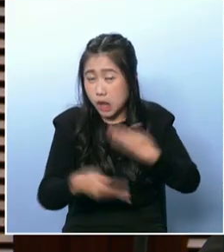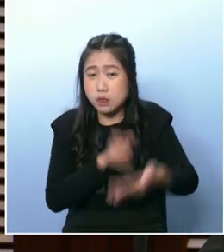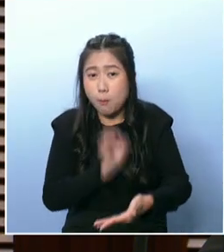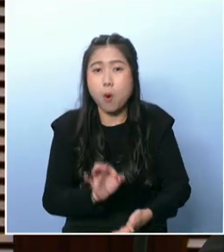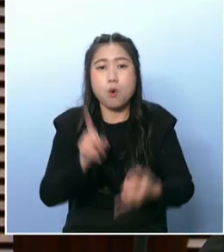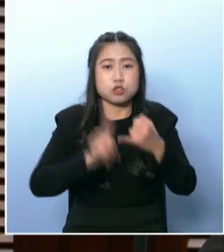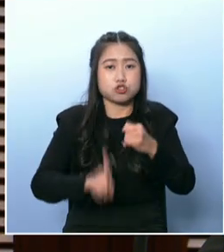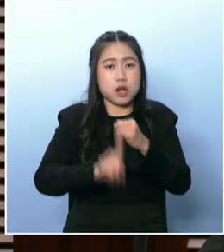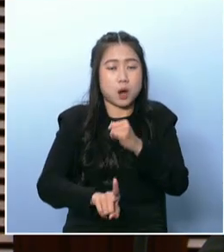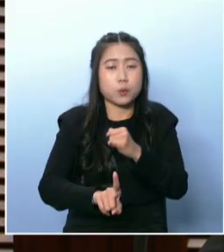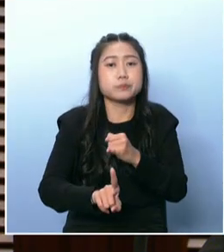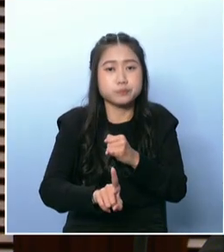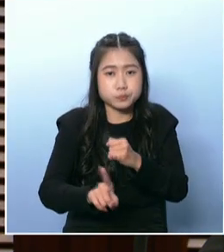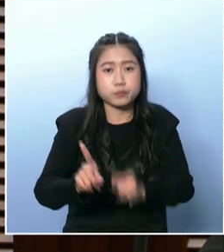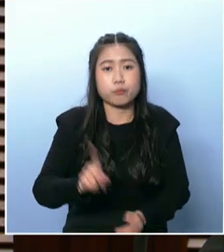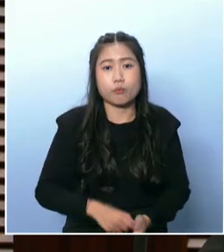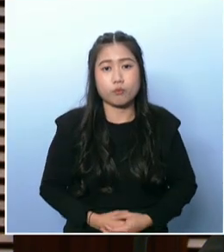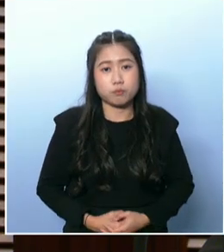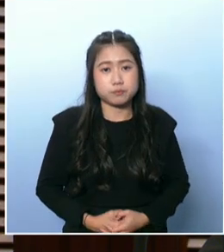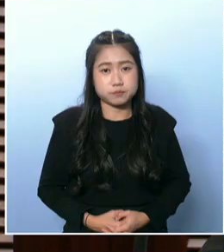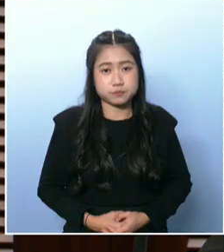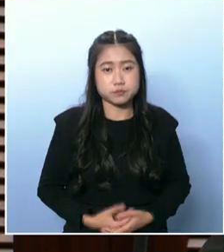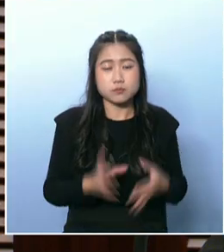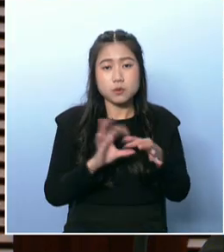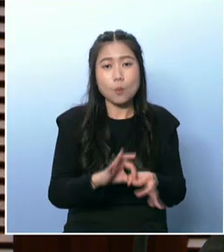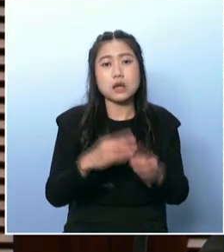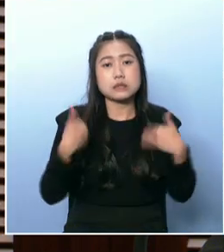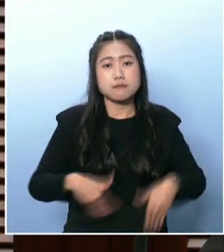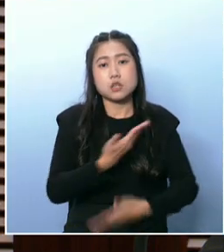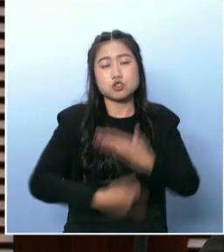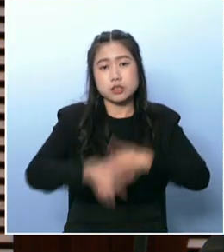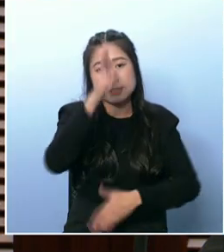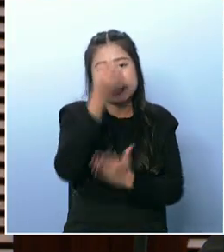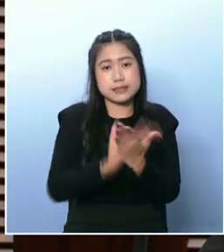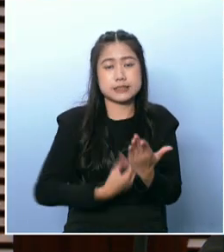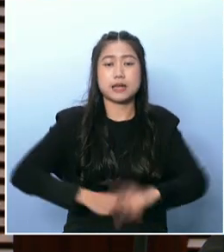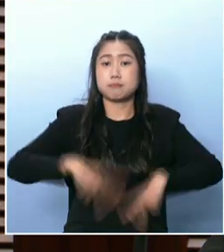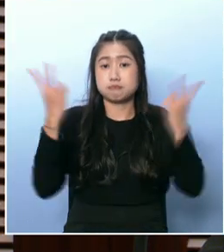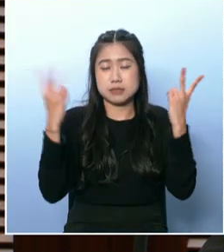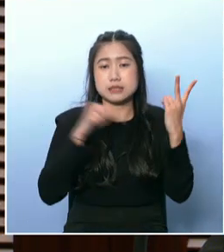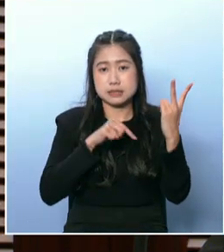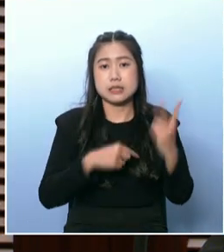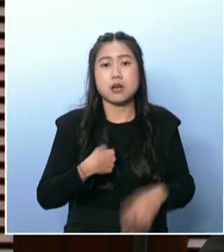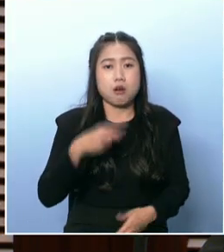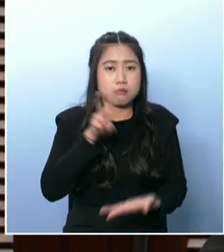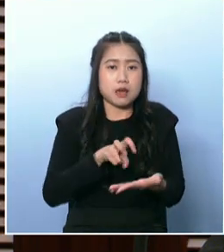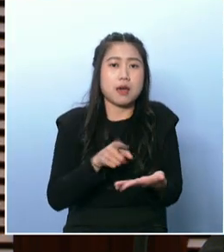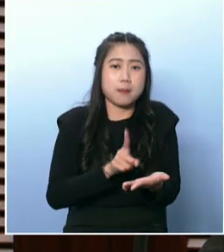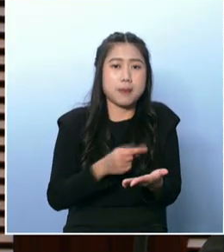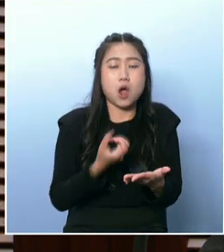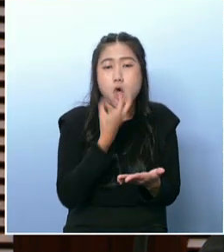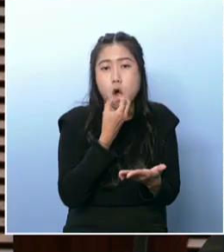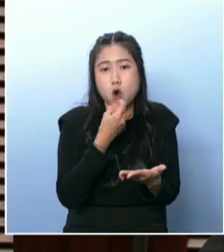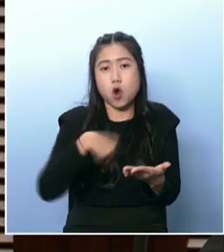the administration is going to pursue what I've just mentioned. The last point is about the policy reform